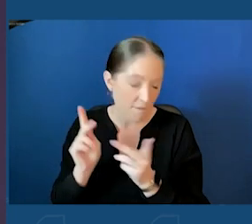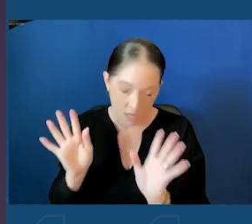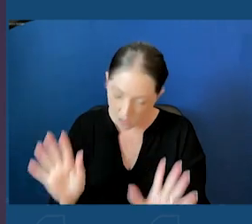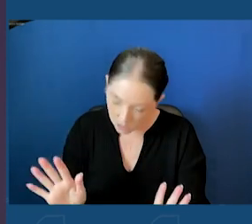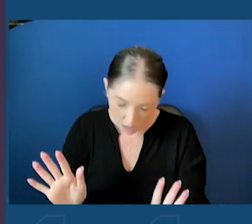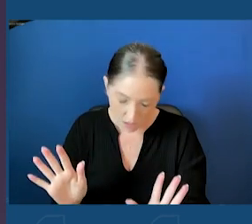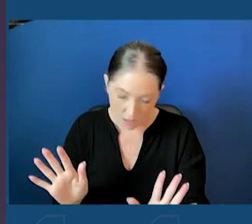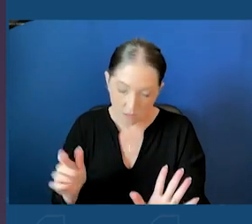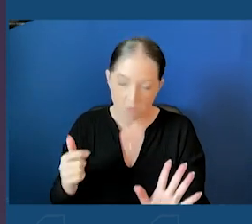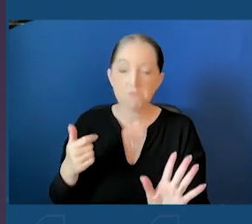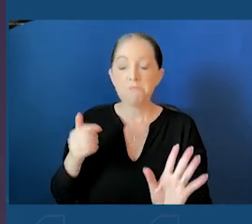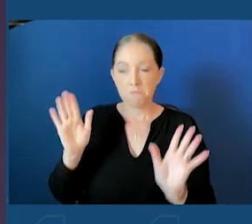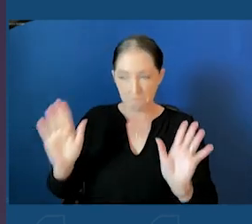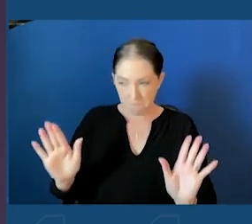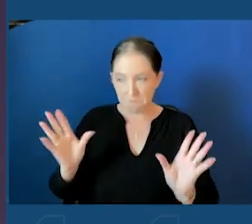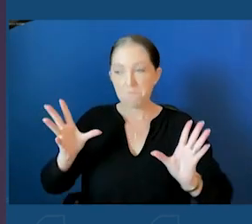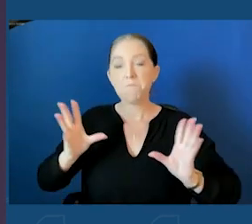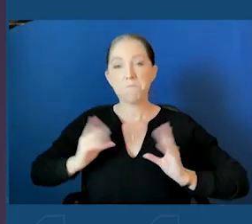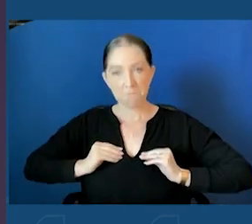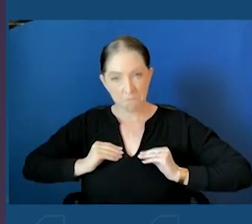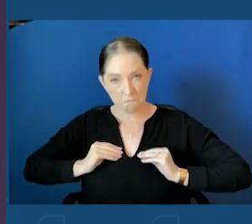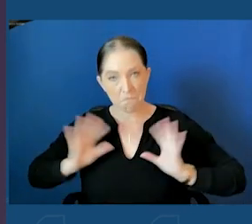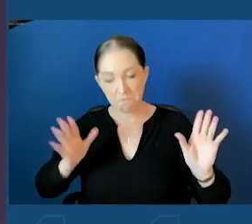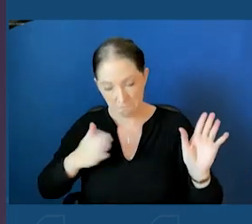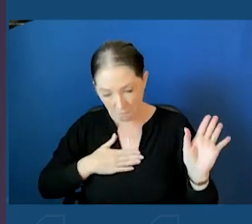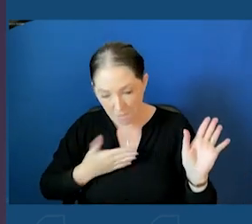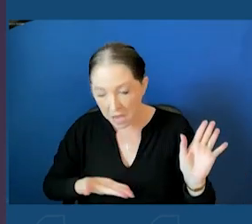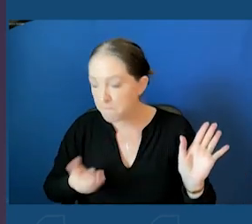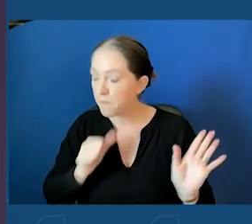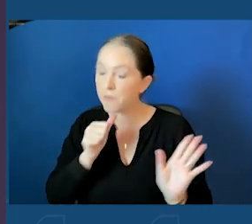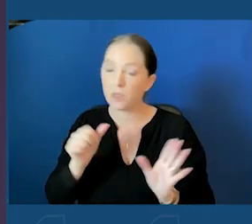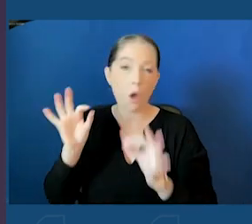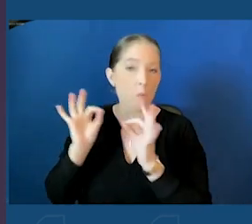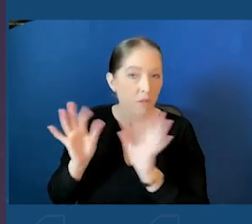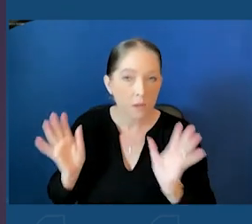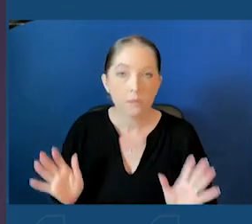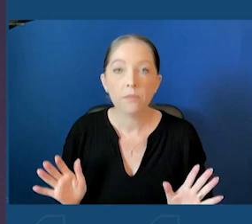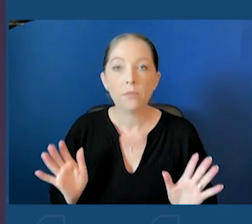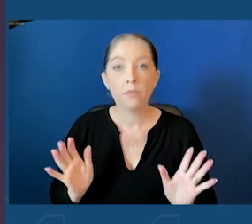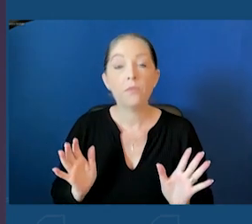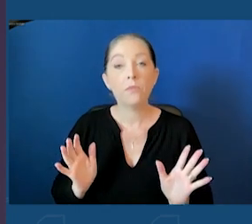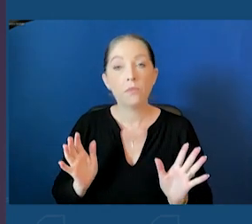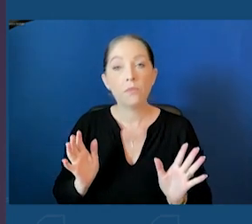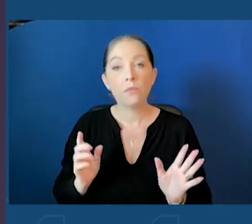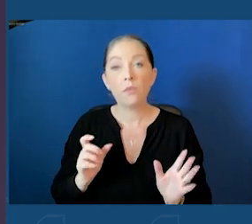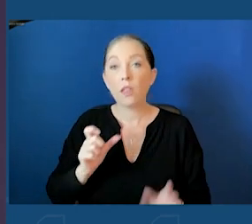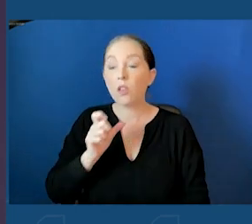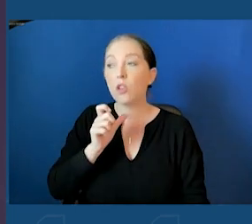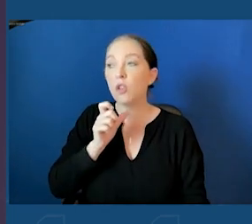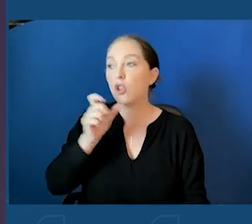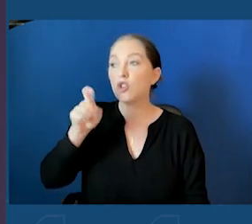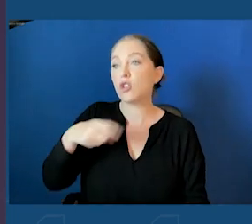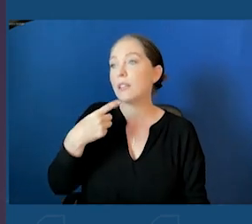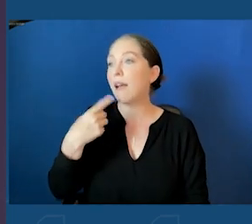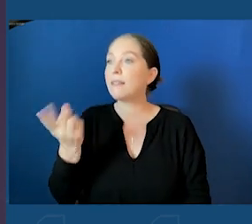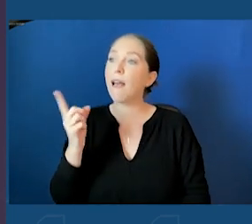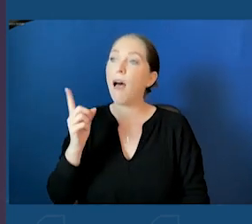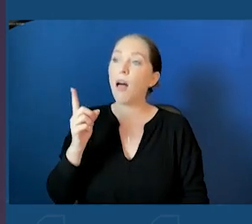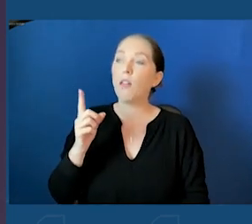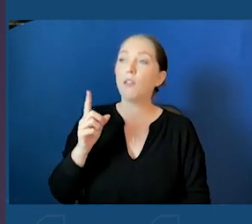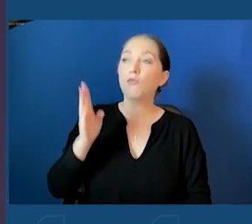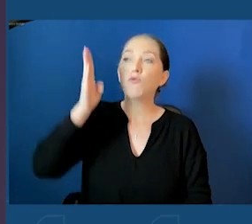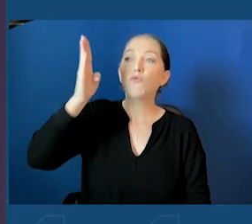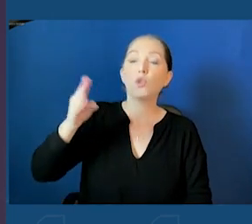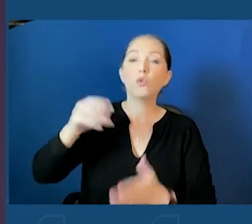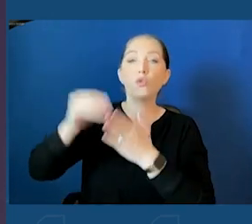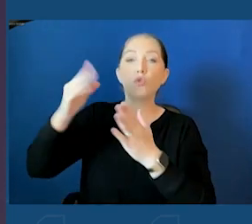sexual assault or whether it's bias crimes or hate crimes, that should say to prospective students and their parents, that's